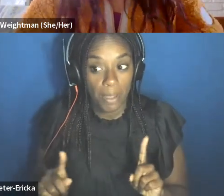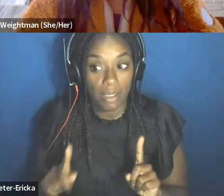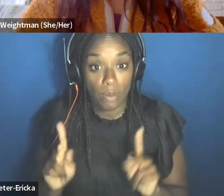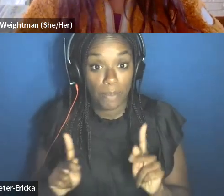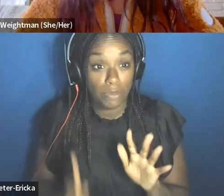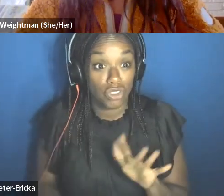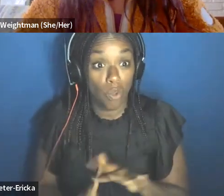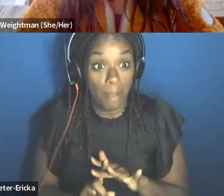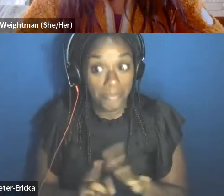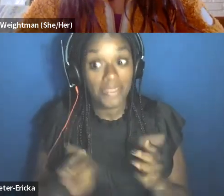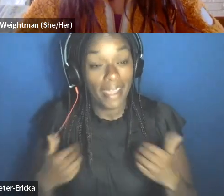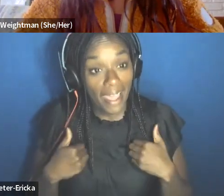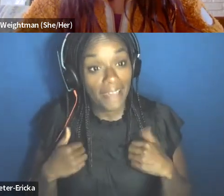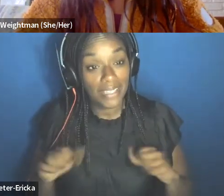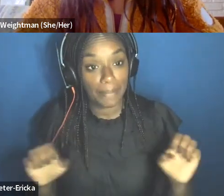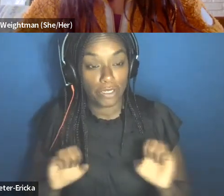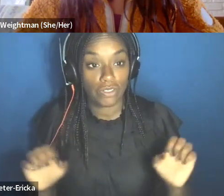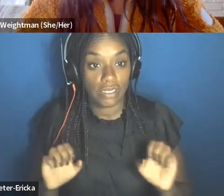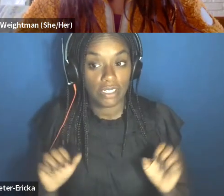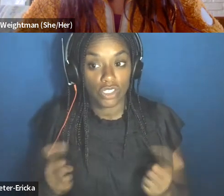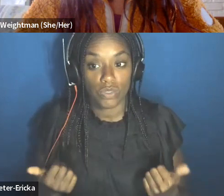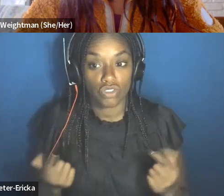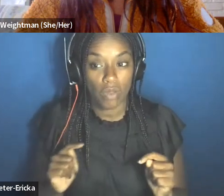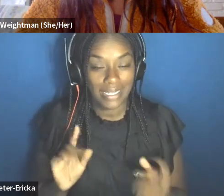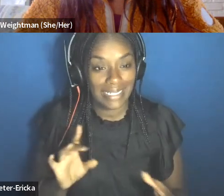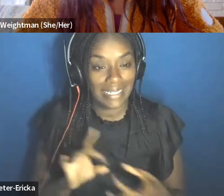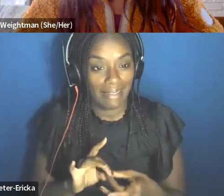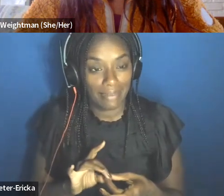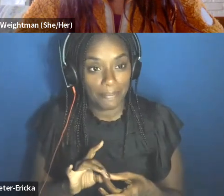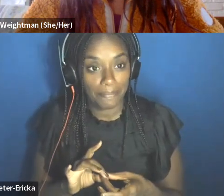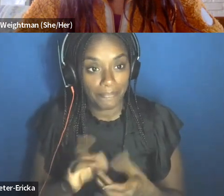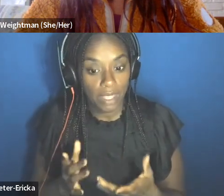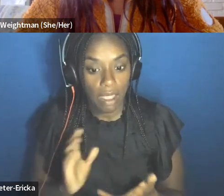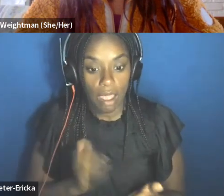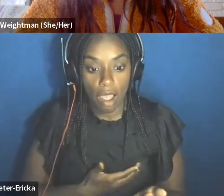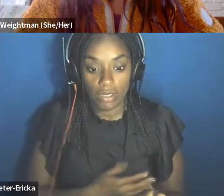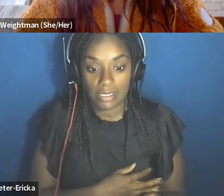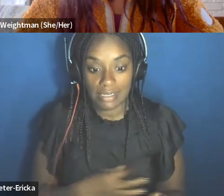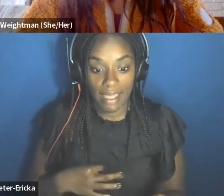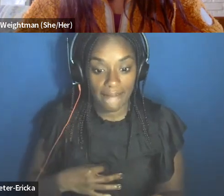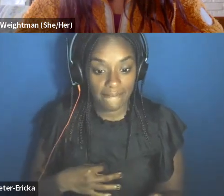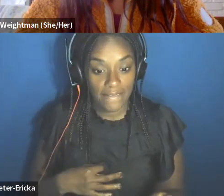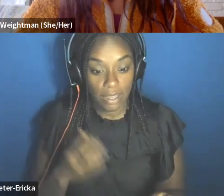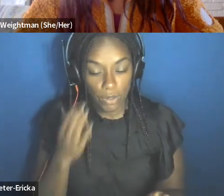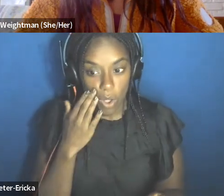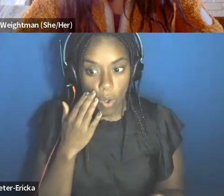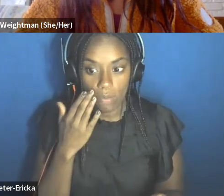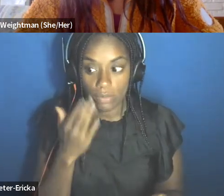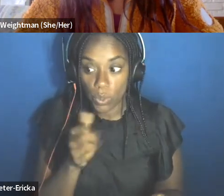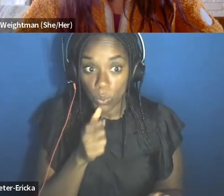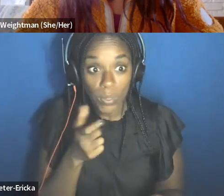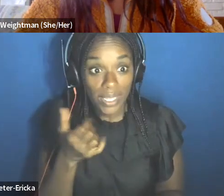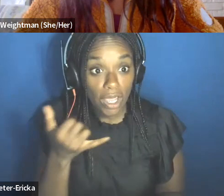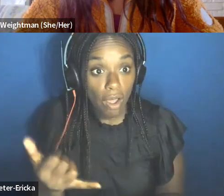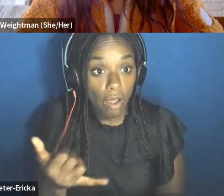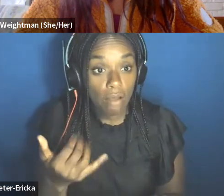in. To trying to make sure to connect them and our staff knowing who can I call at what time to start